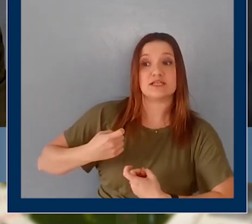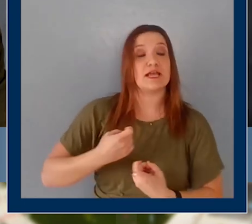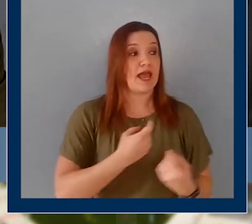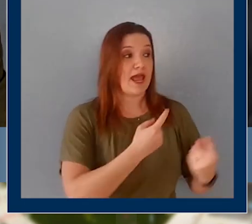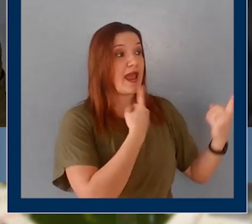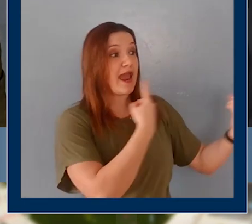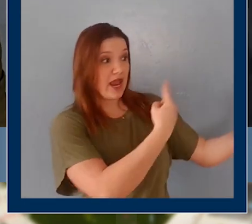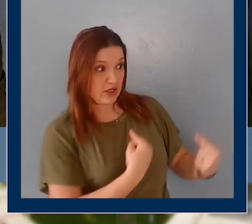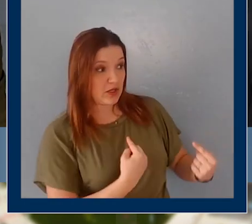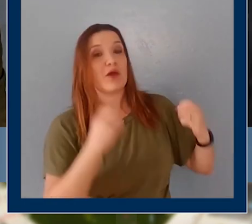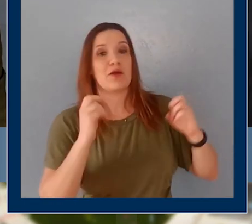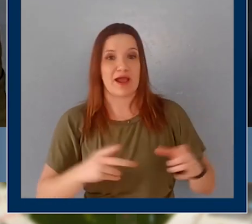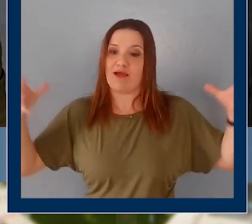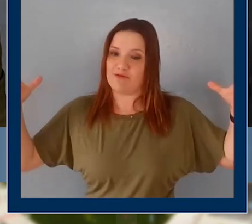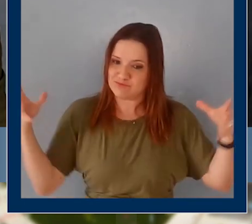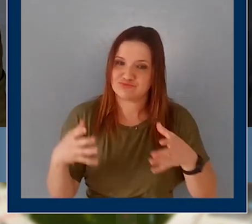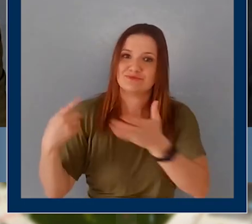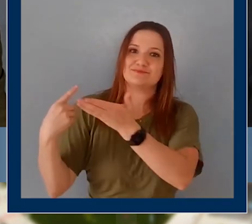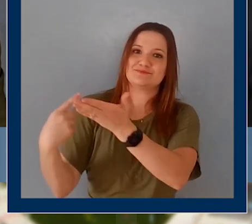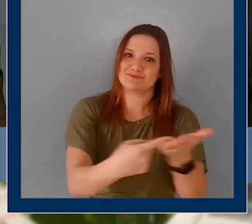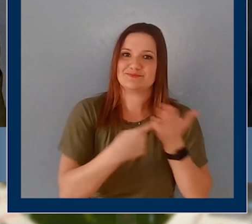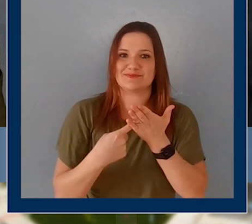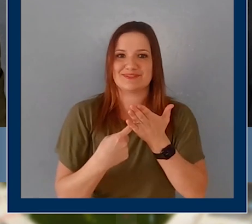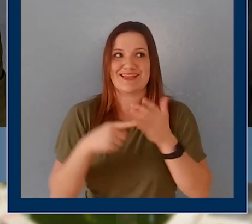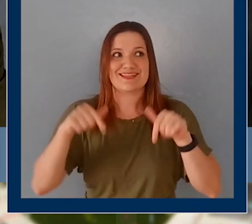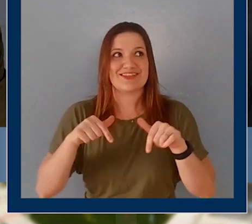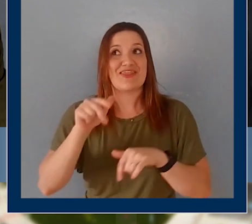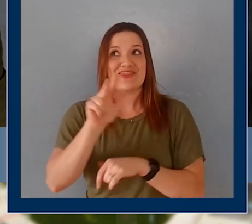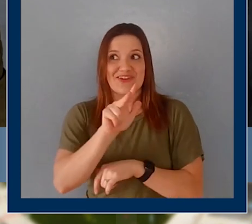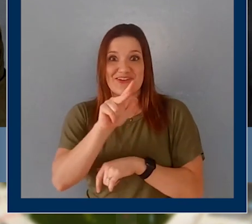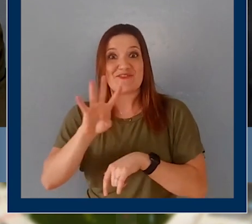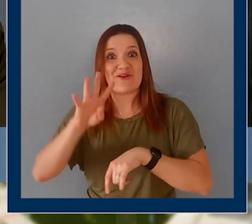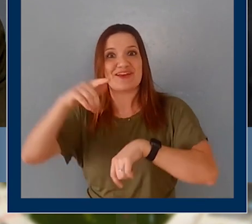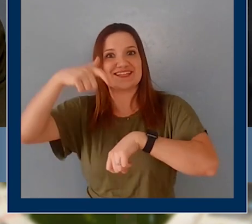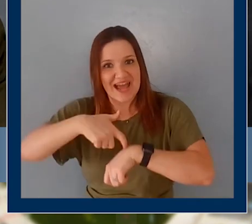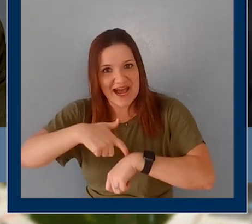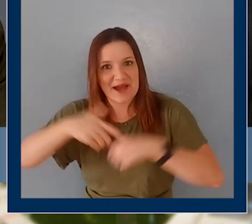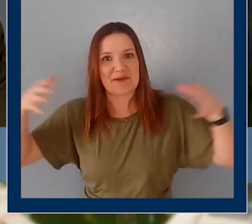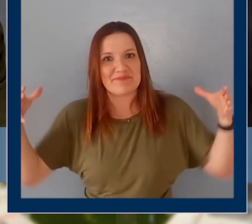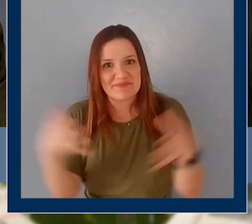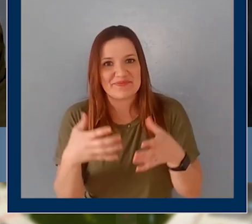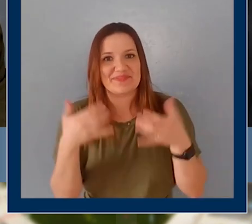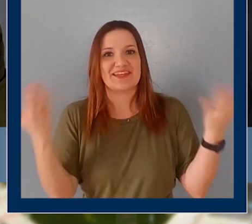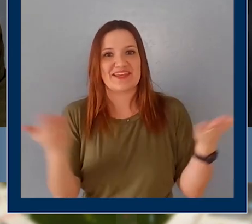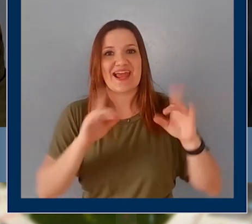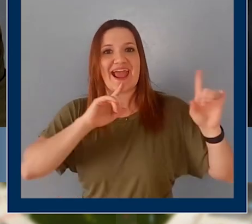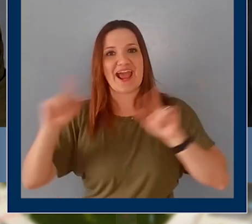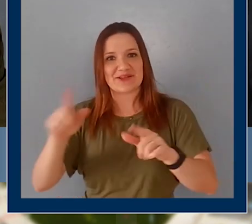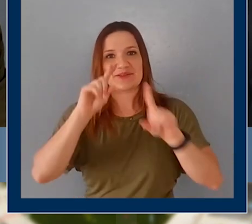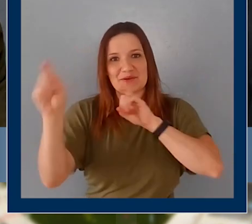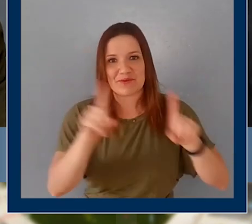the video of this meeting on our Kauai Delta website. And we also will have the transcripts available for you